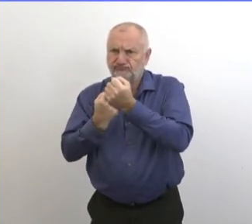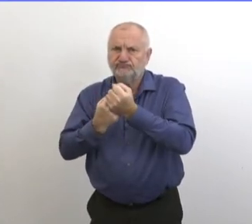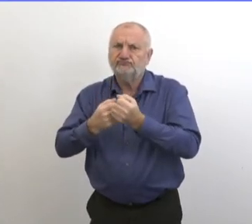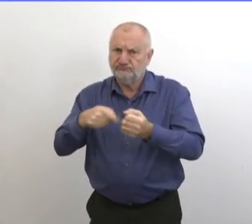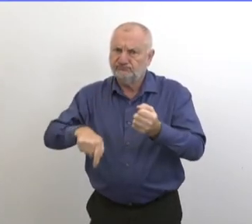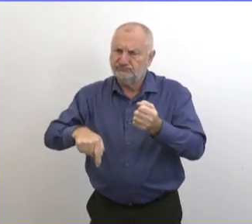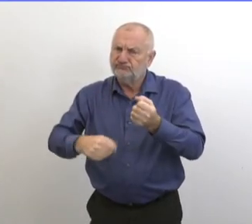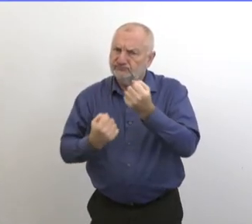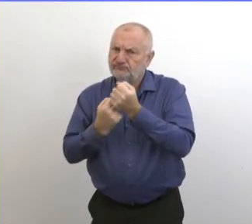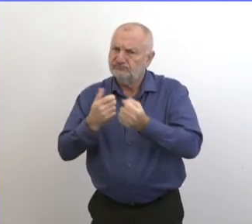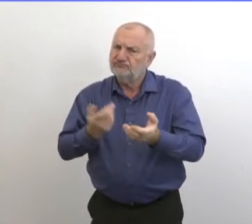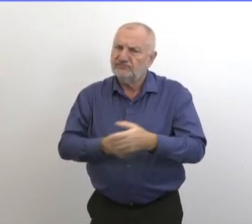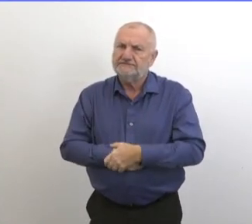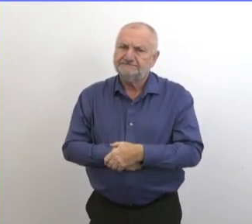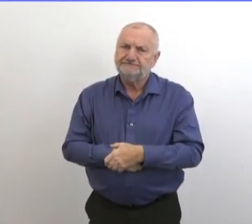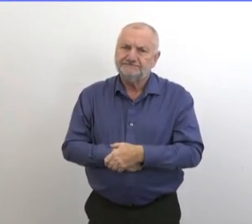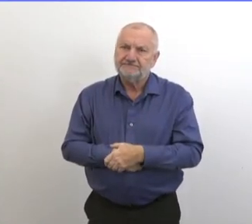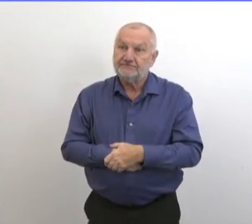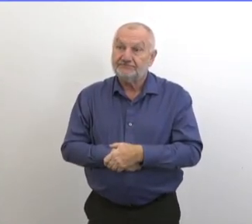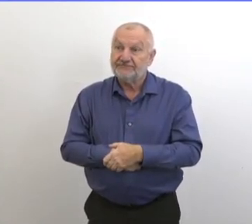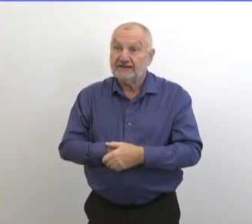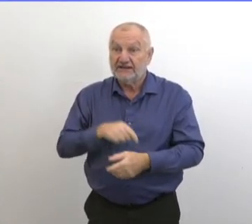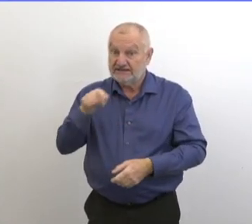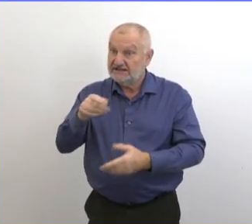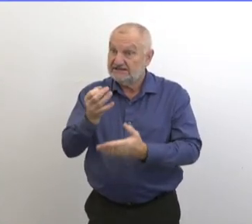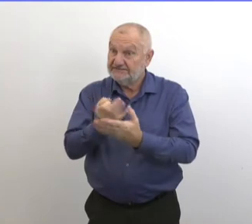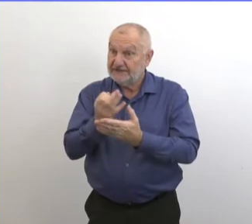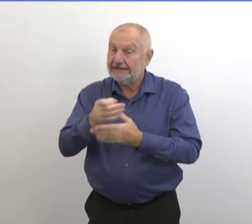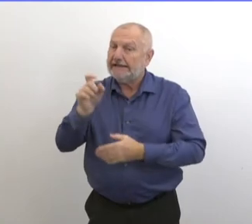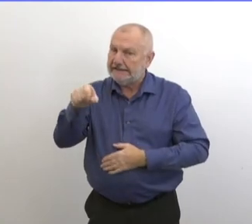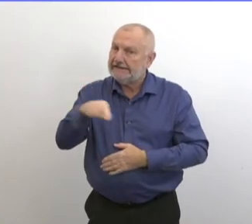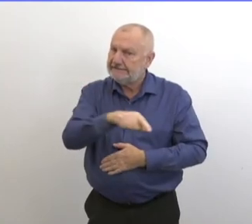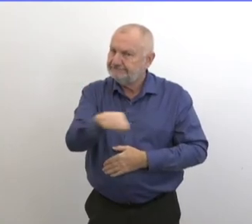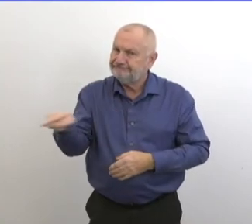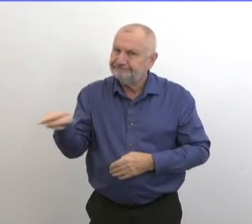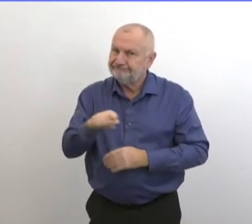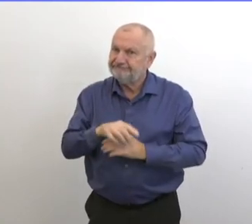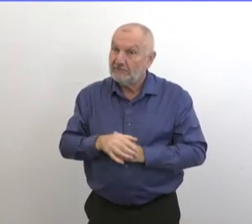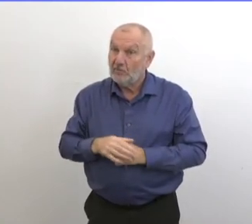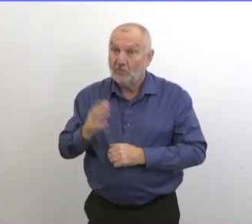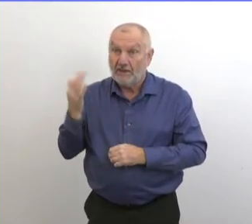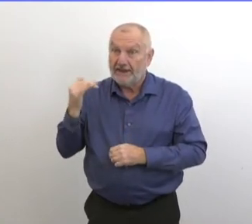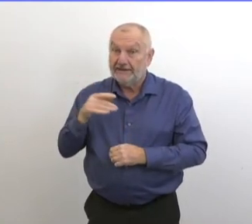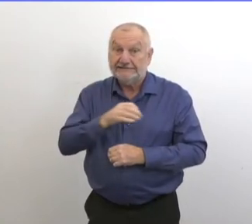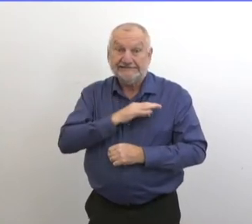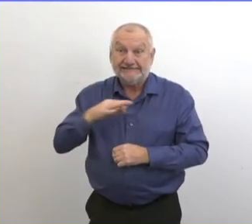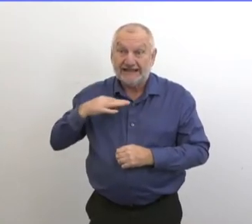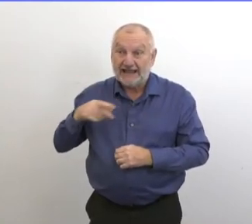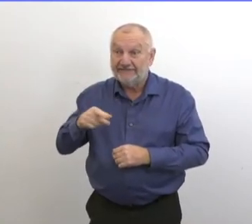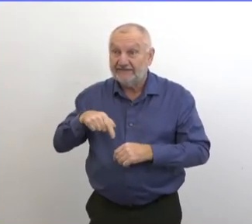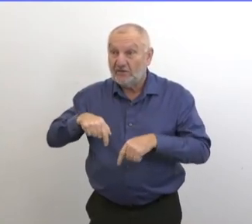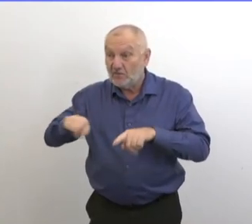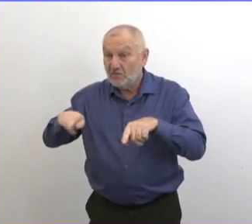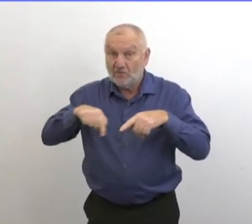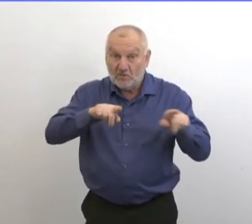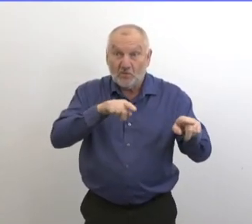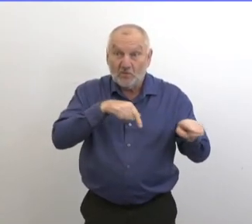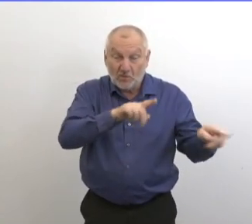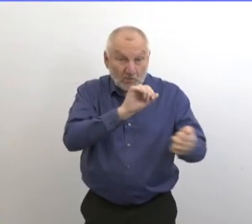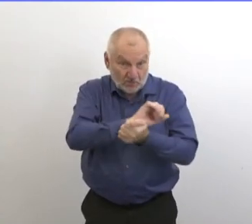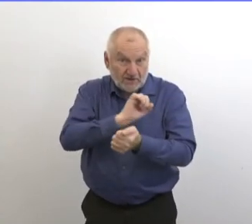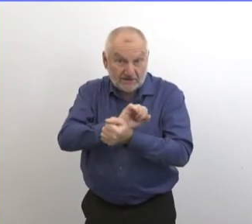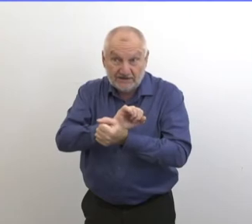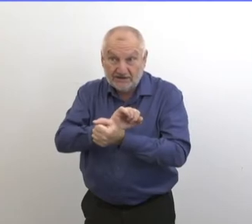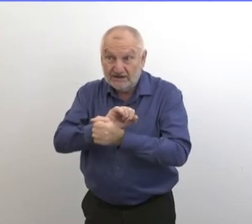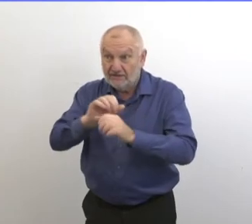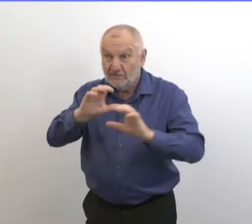funding is critical to supporting our staff as COVID-19 spreads in congregate care centers.